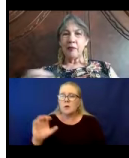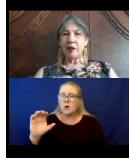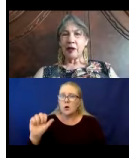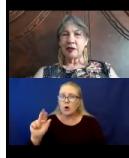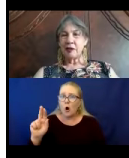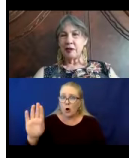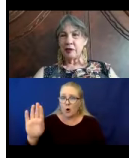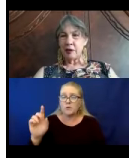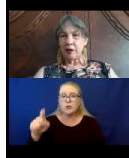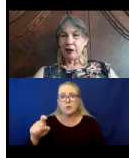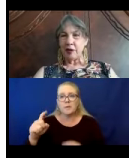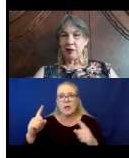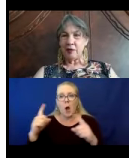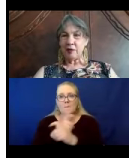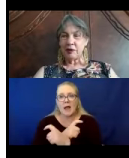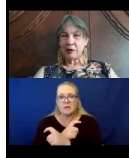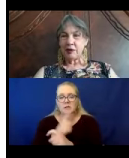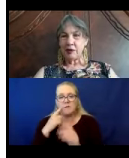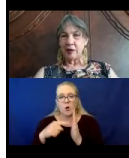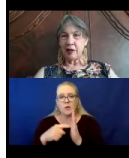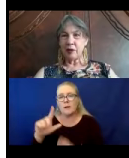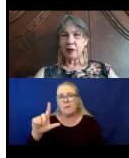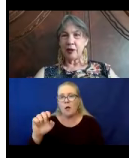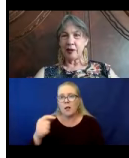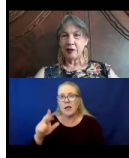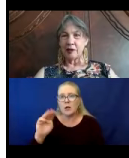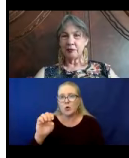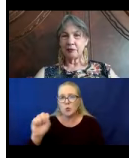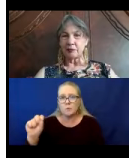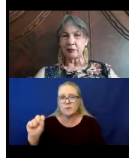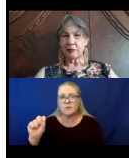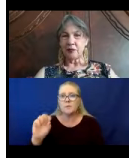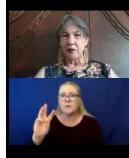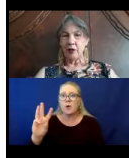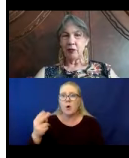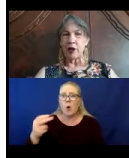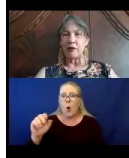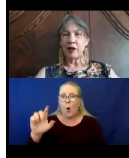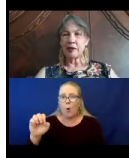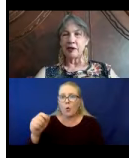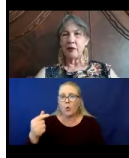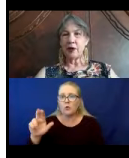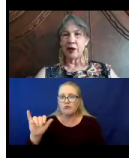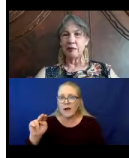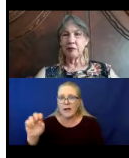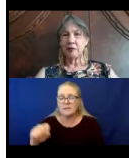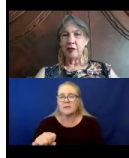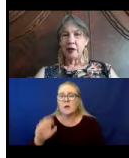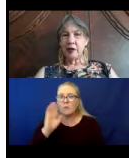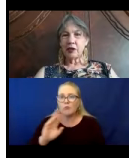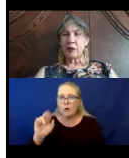be complex. Those can be legumes, whole grains, brown rice,